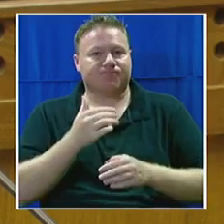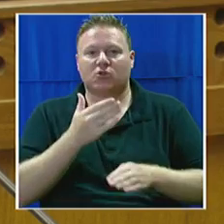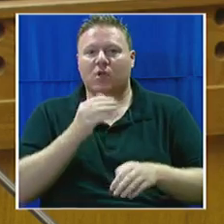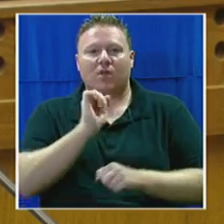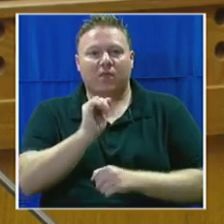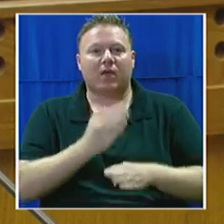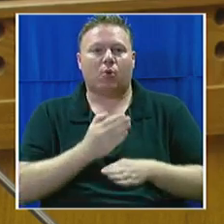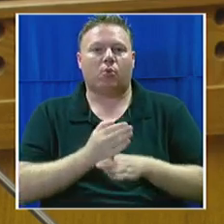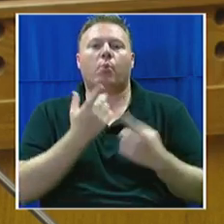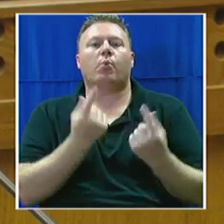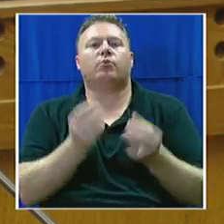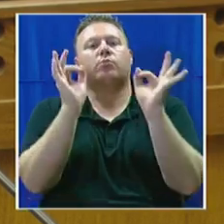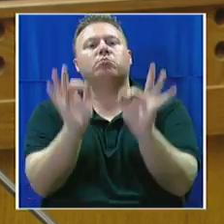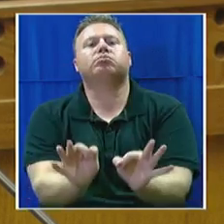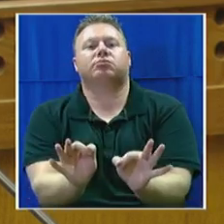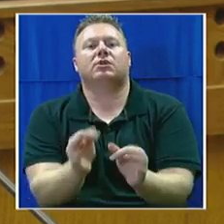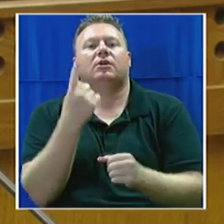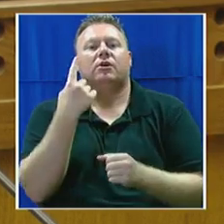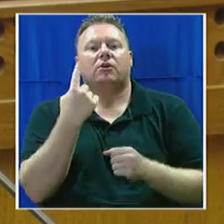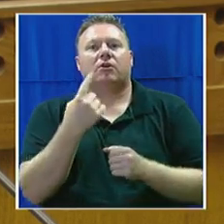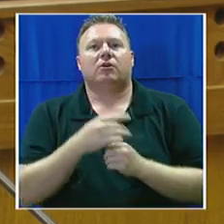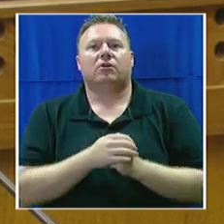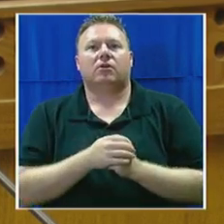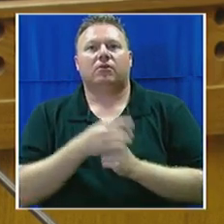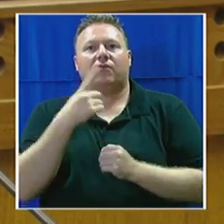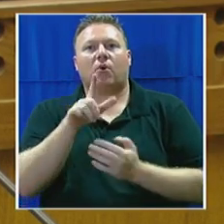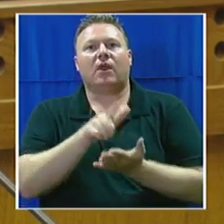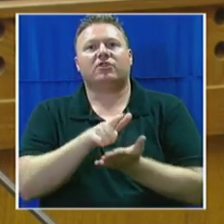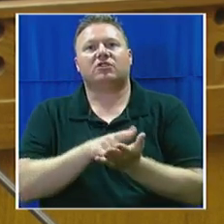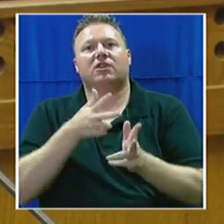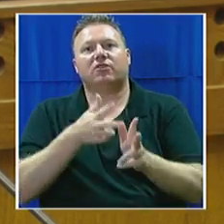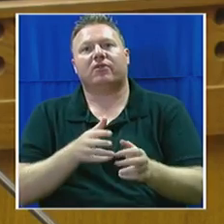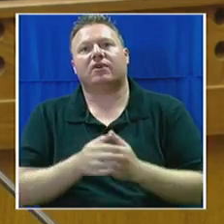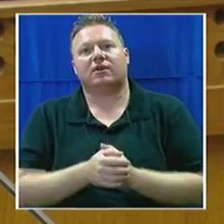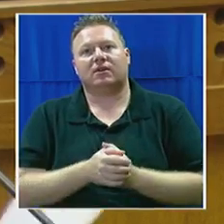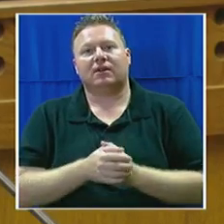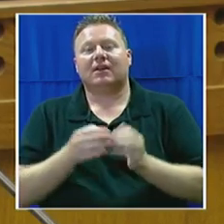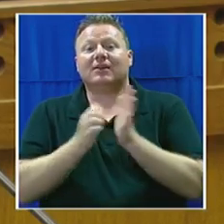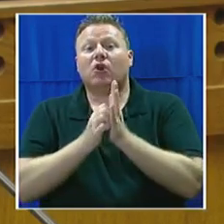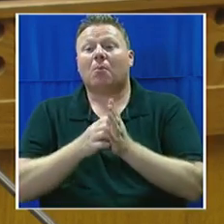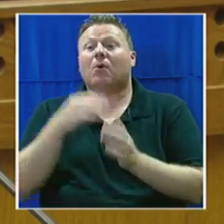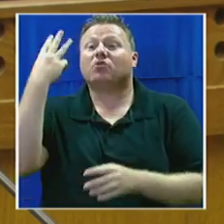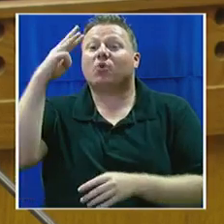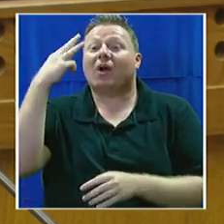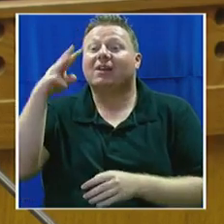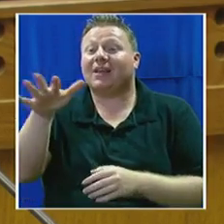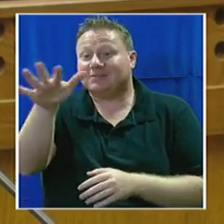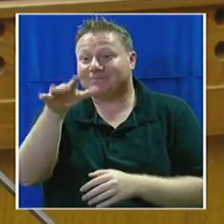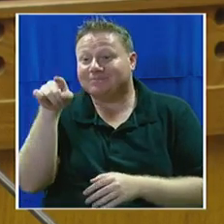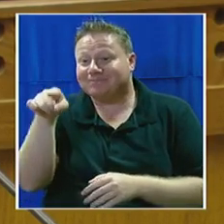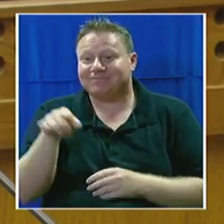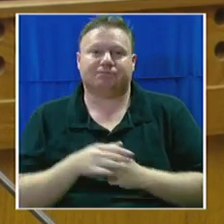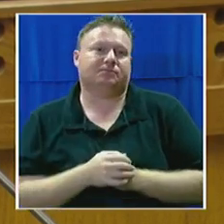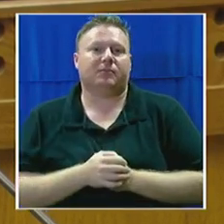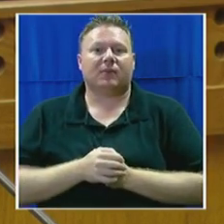executive obligation in terms of the Constitution or legislation, the case in Tshwane. To this end,